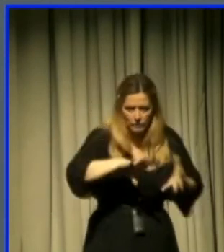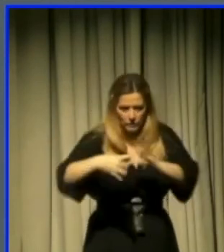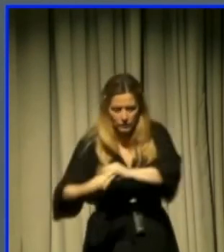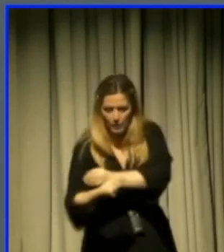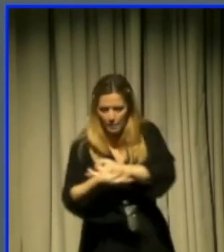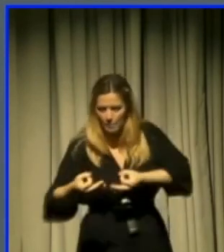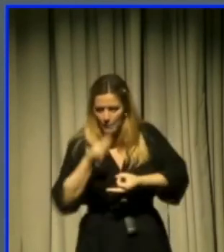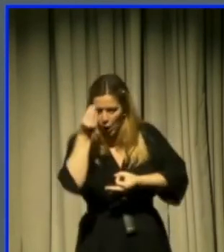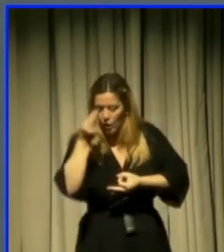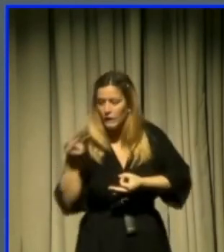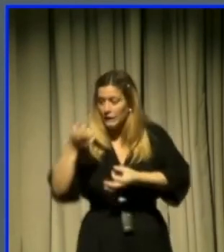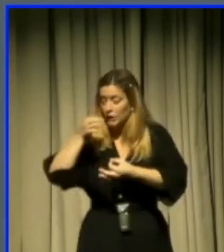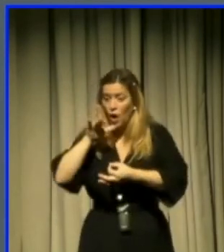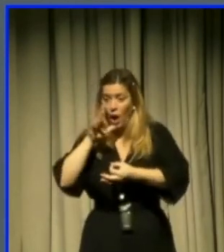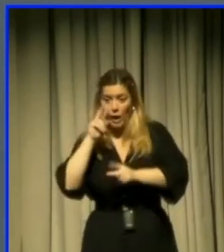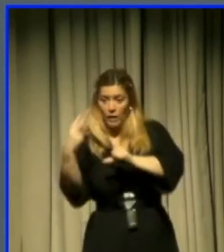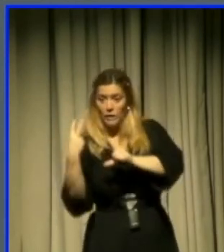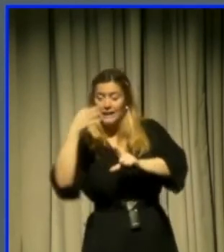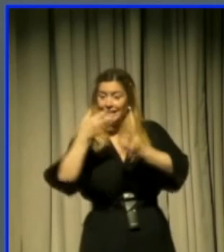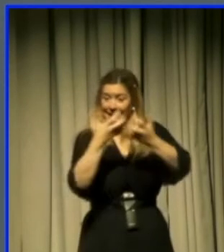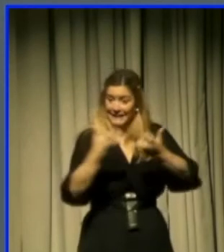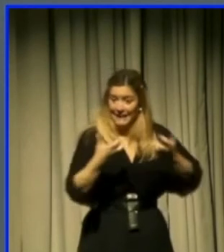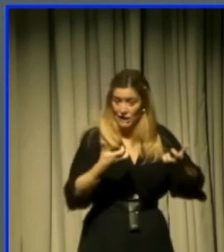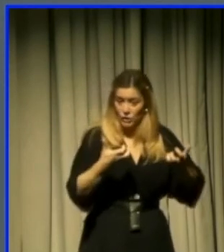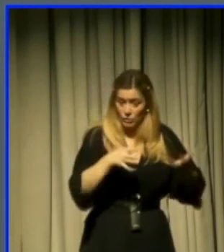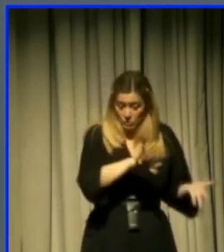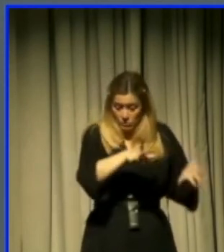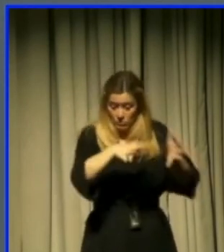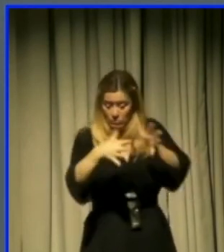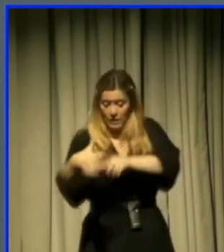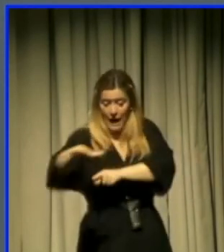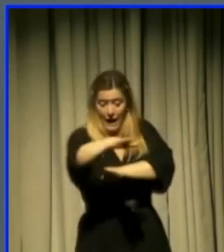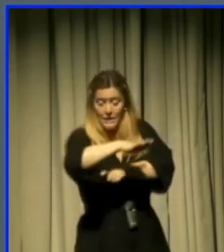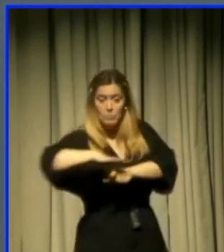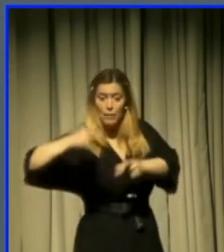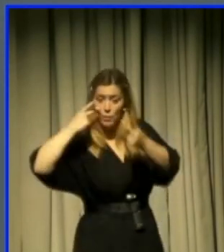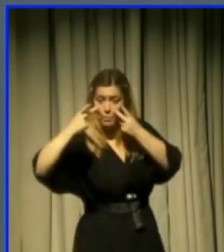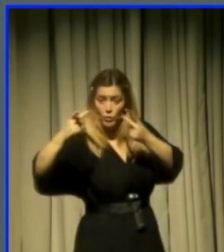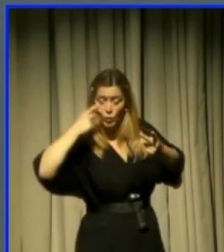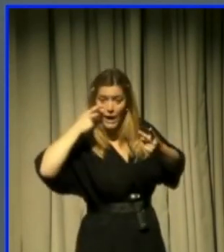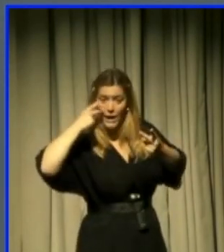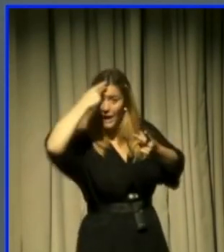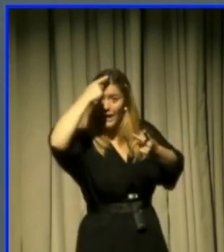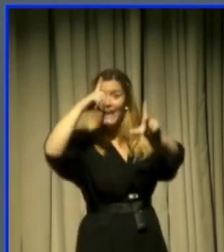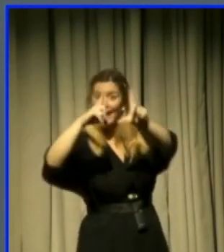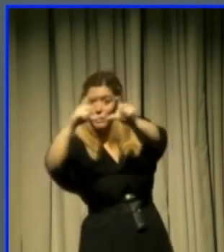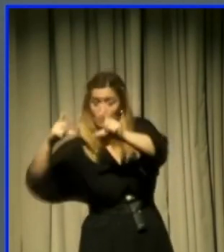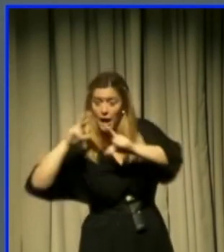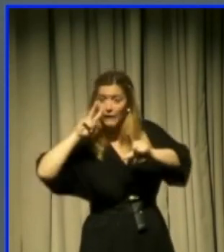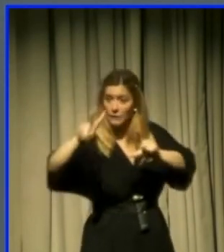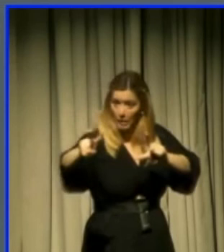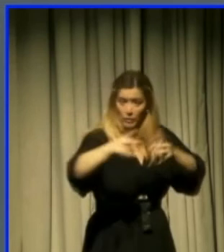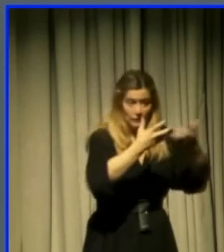text to the visual space and to images, then this is actually already happening somehow.